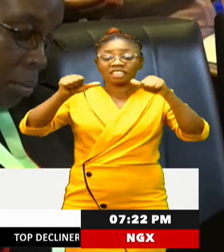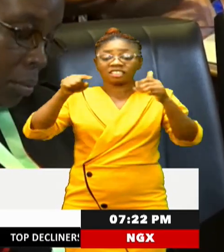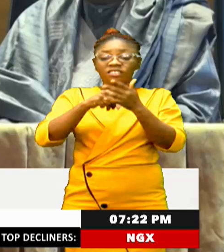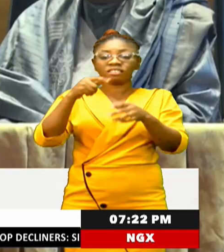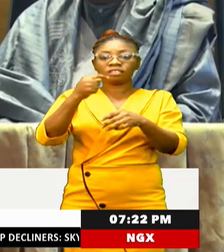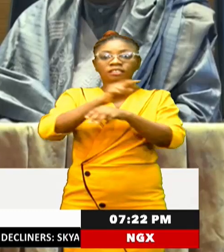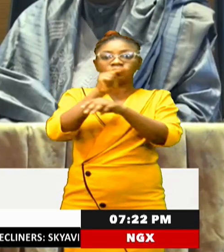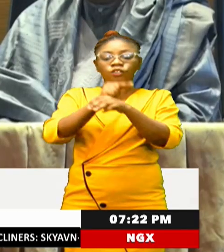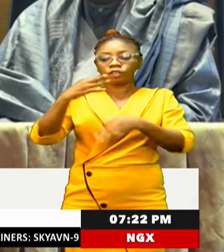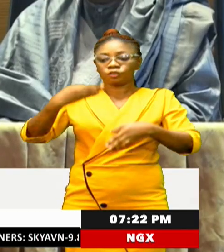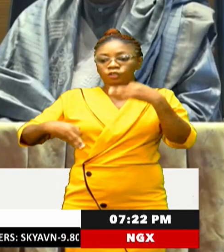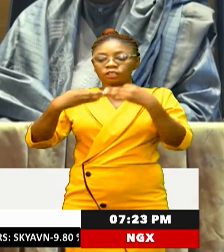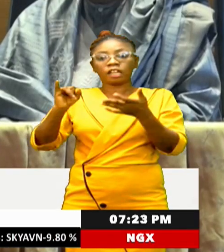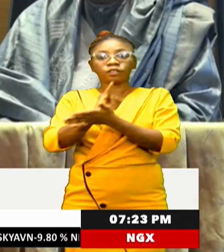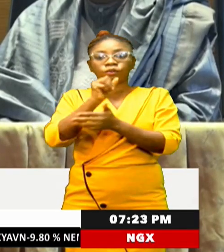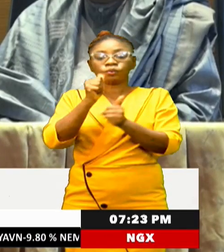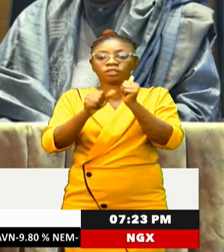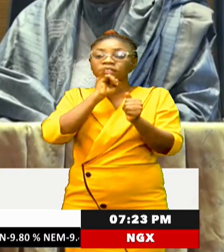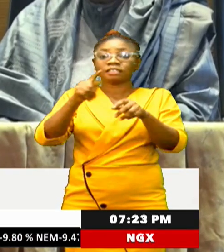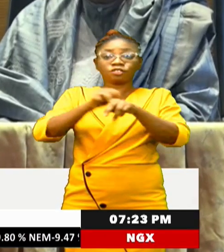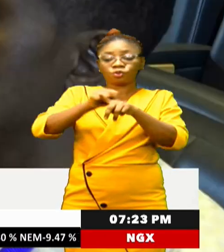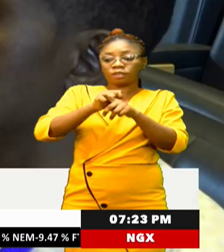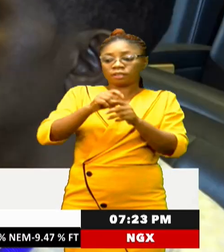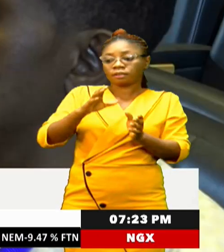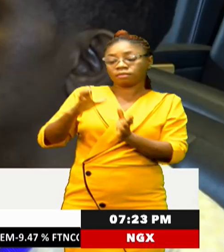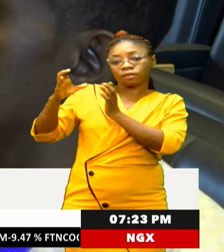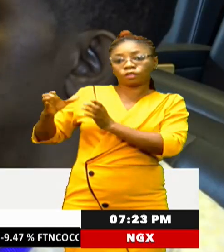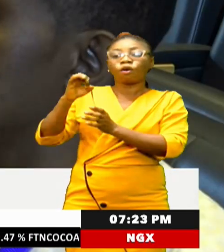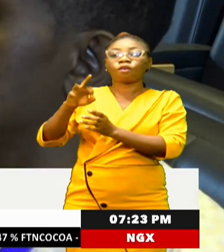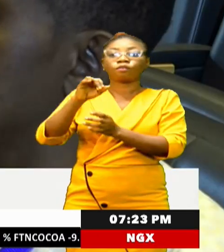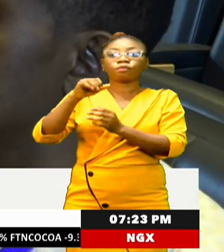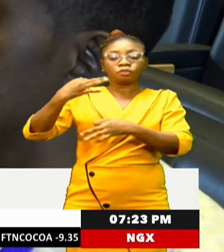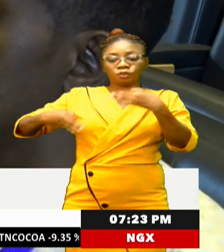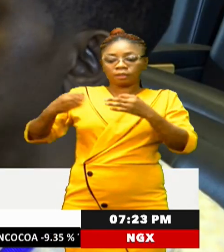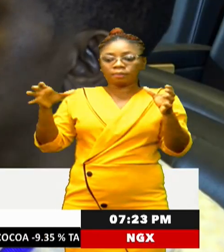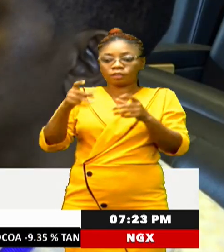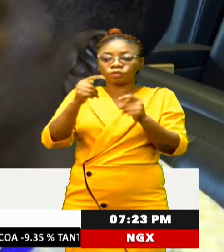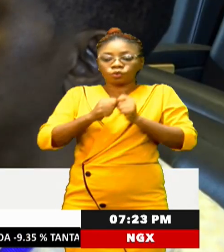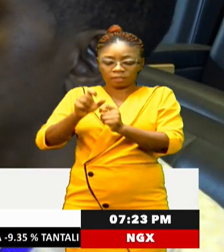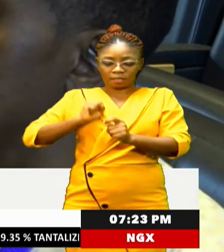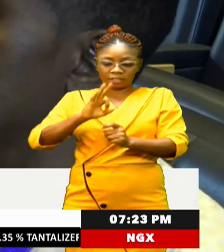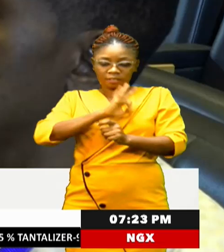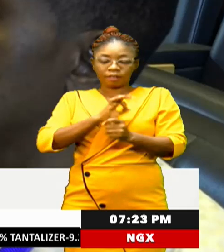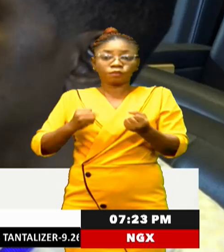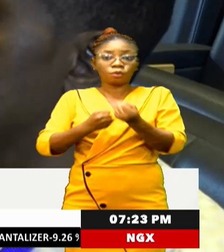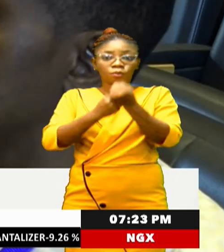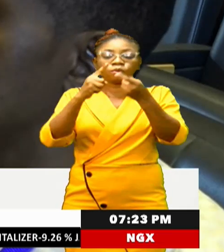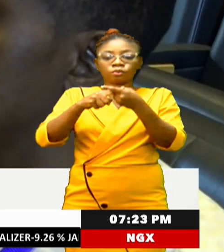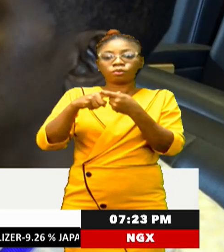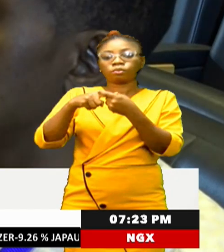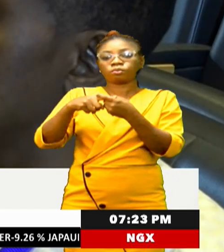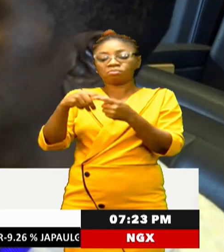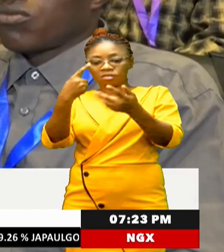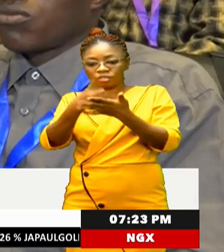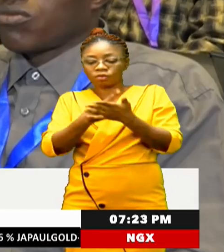Institute, which is the training arm of the judiciary, brought together the supporting staff in the justice sector to be able to rub minds on